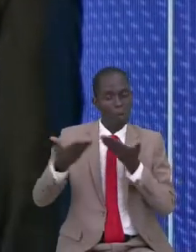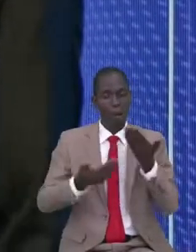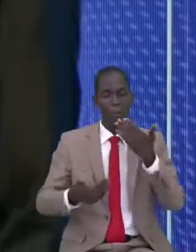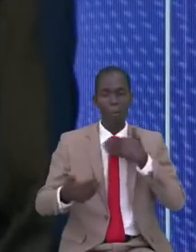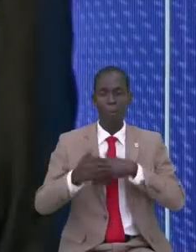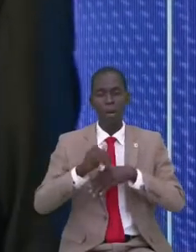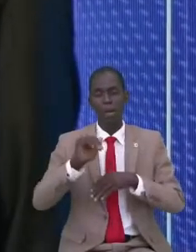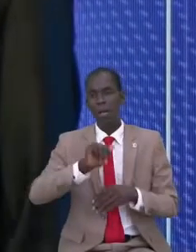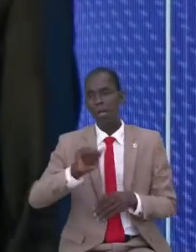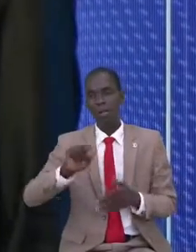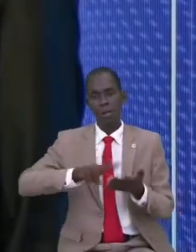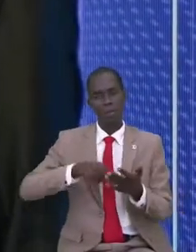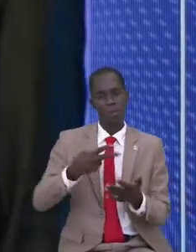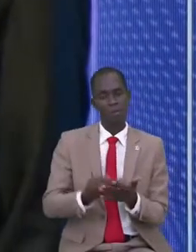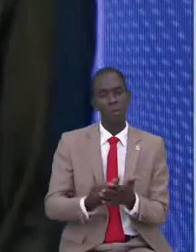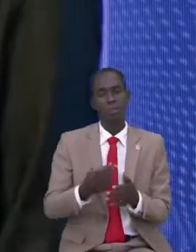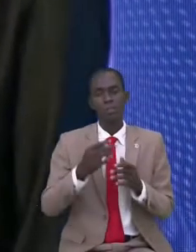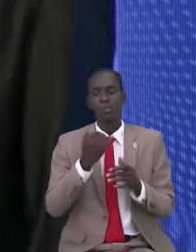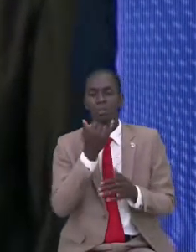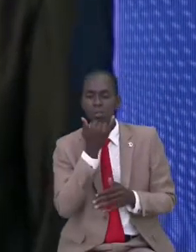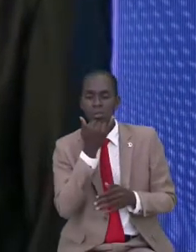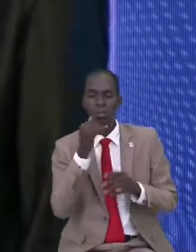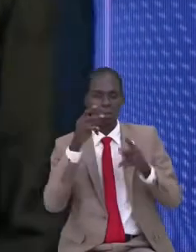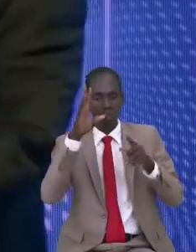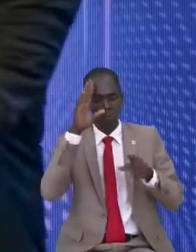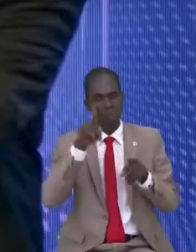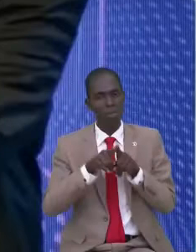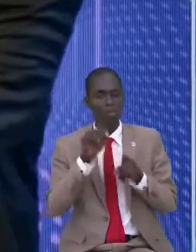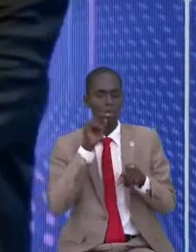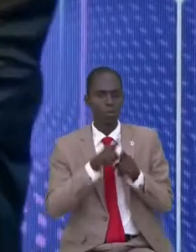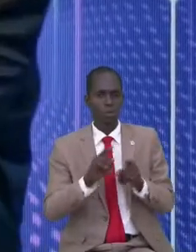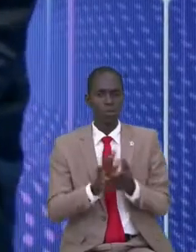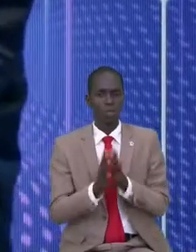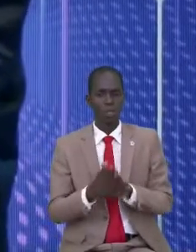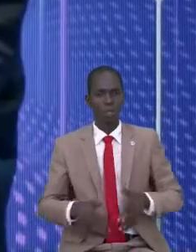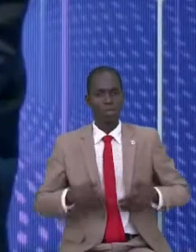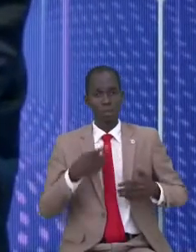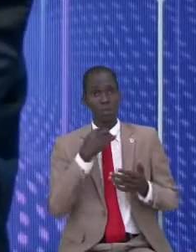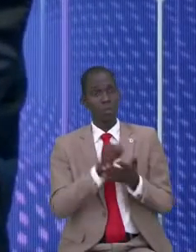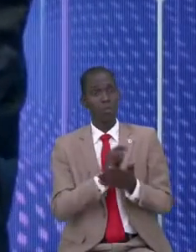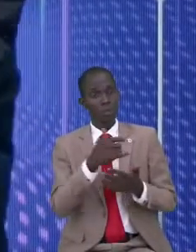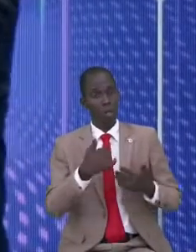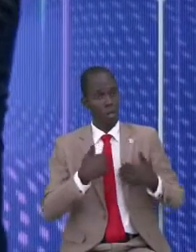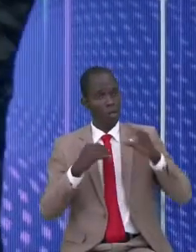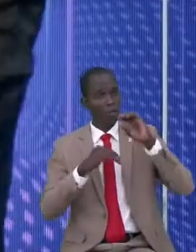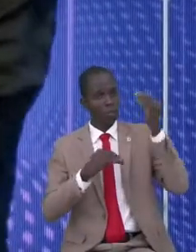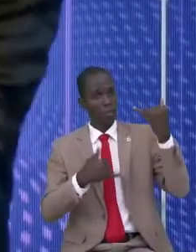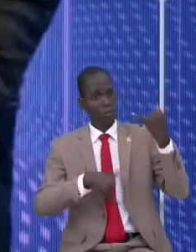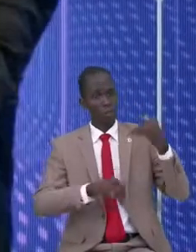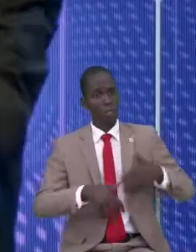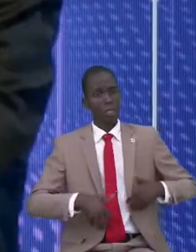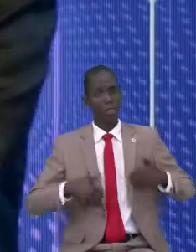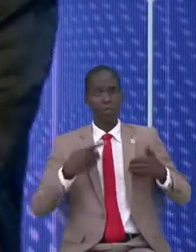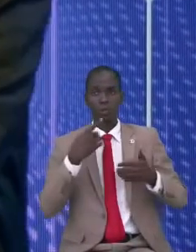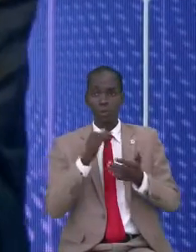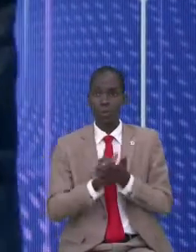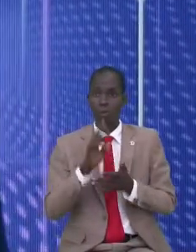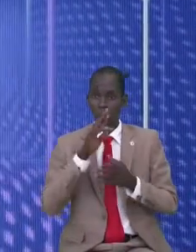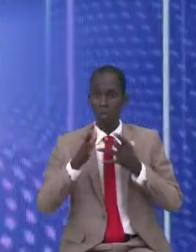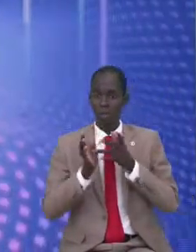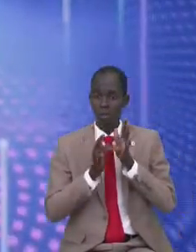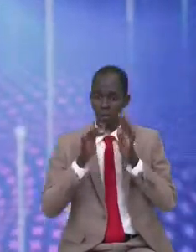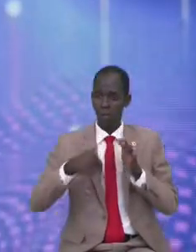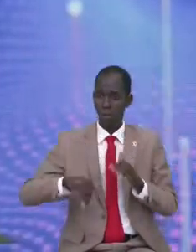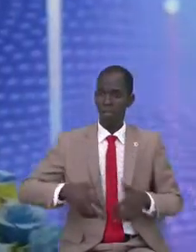faulty brother or sister. You get angry. You say you have grace, you are angry. You say you're still standing, you are